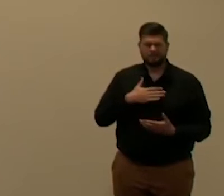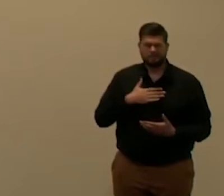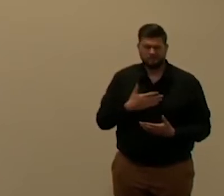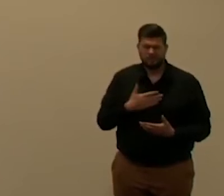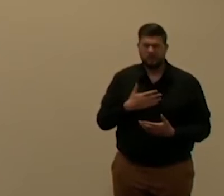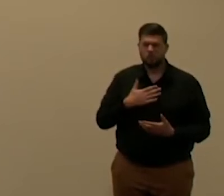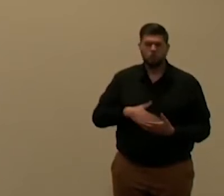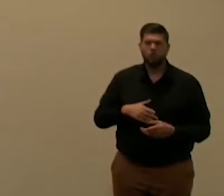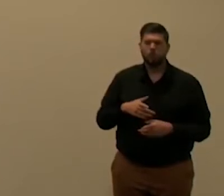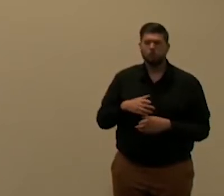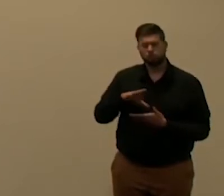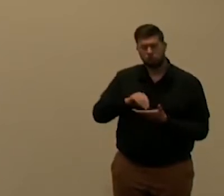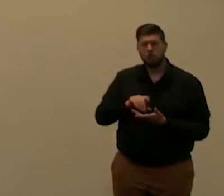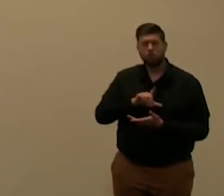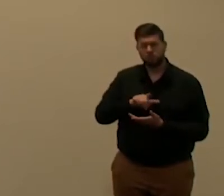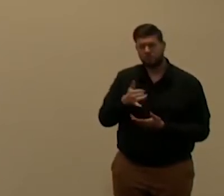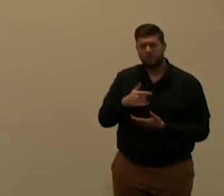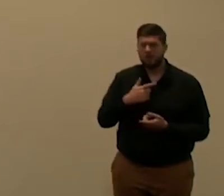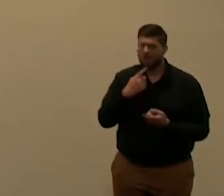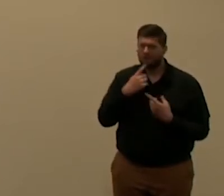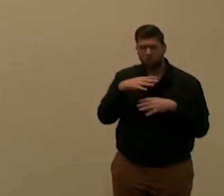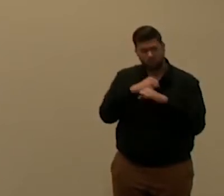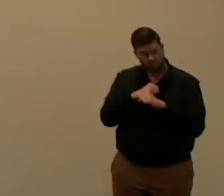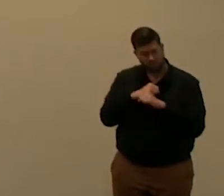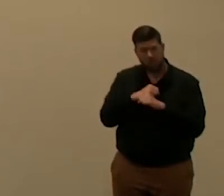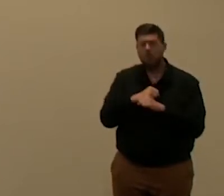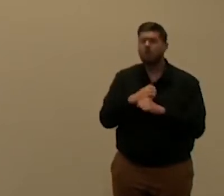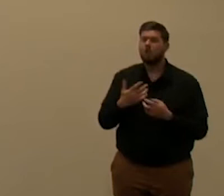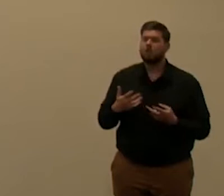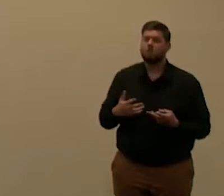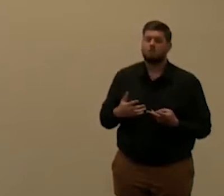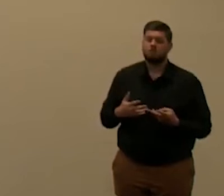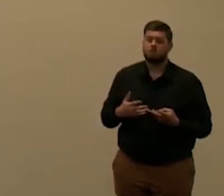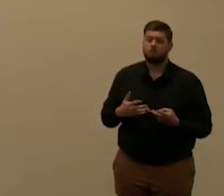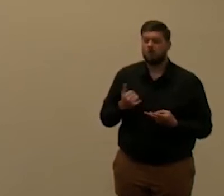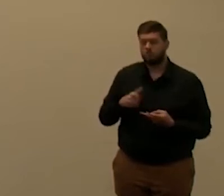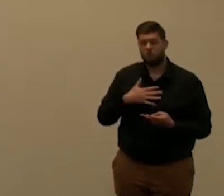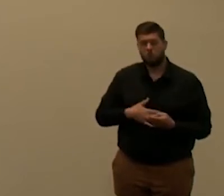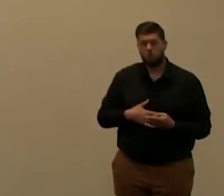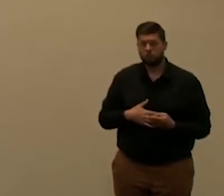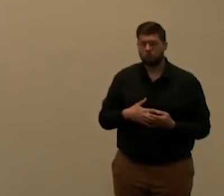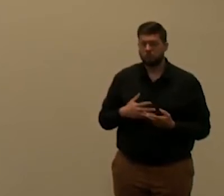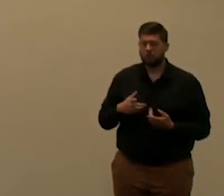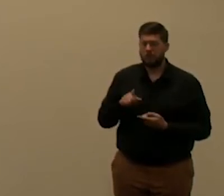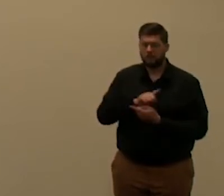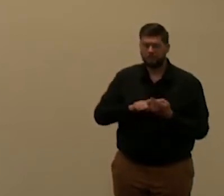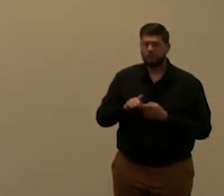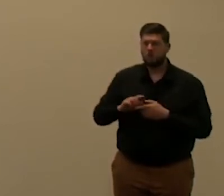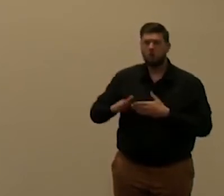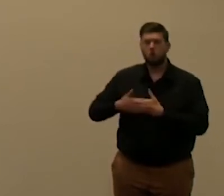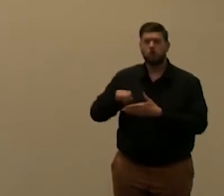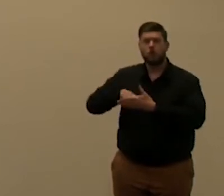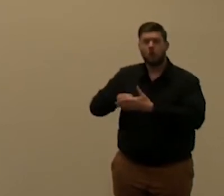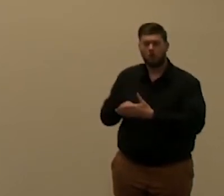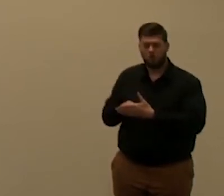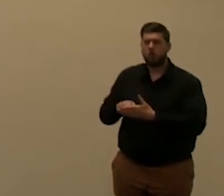sensitive material, and you might even want to close the meeting if it's really confidential and you